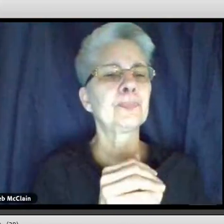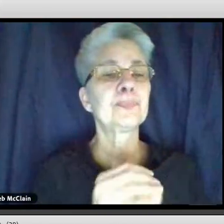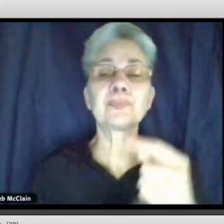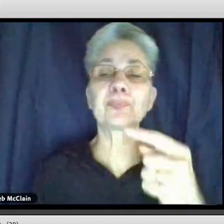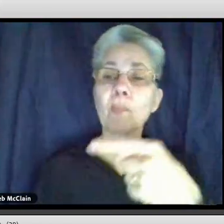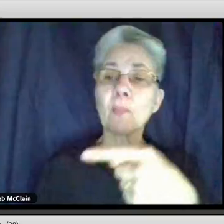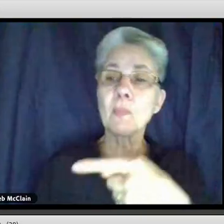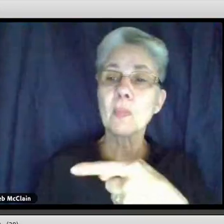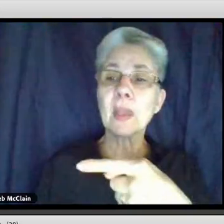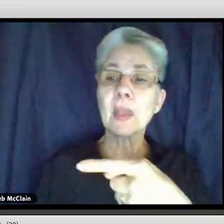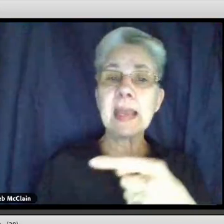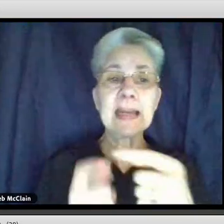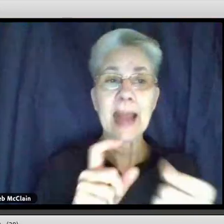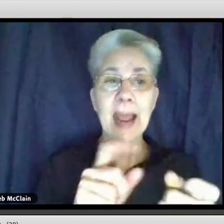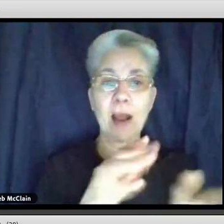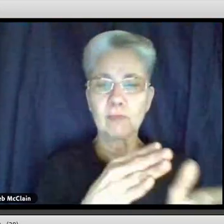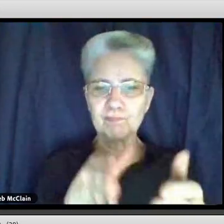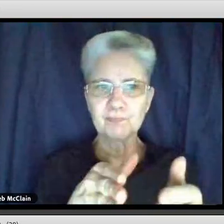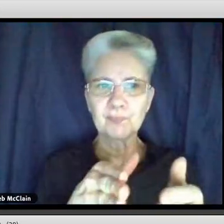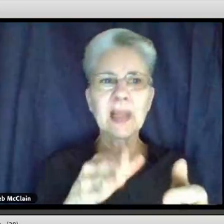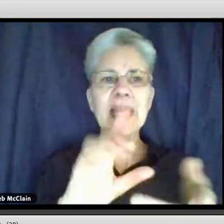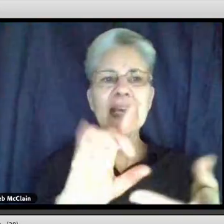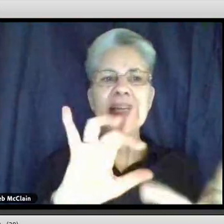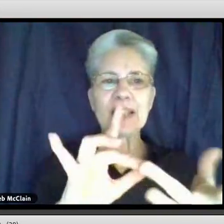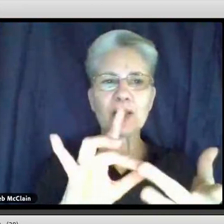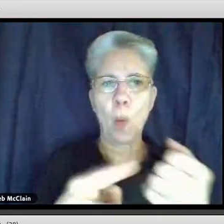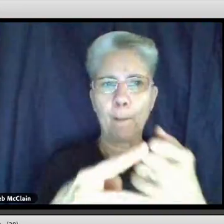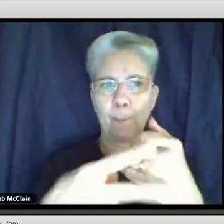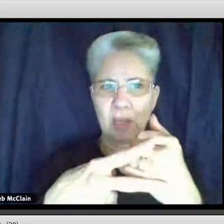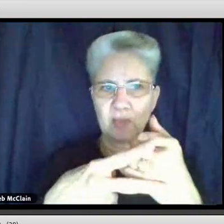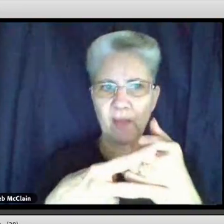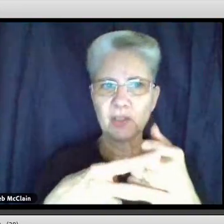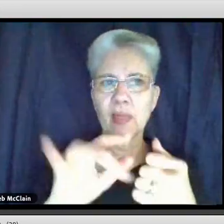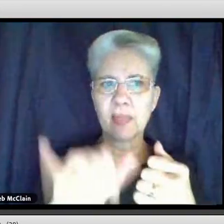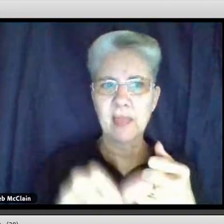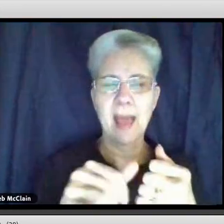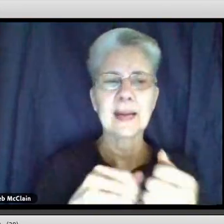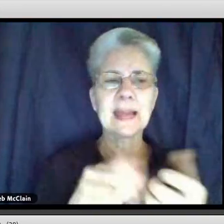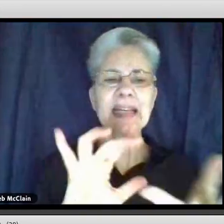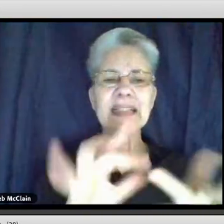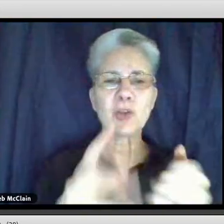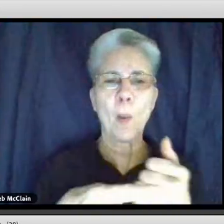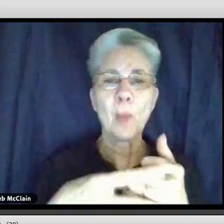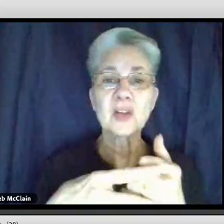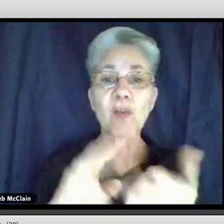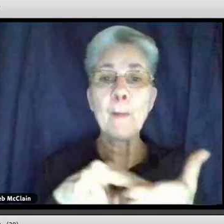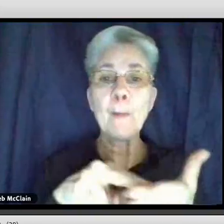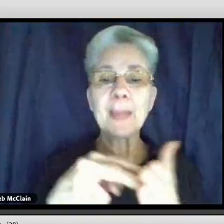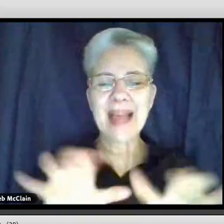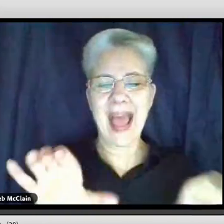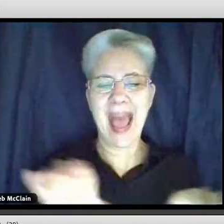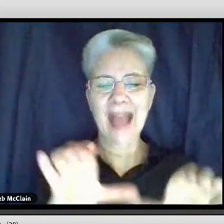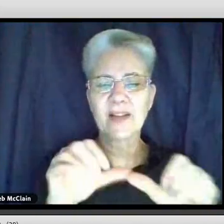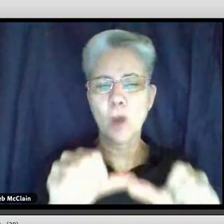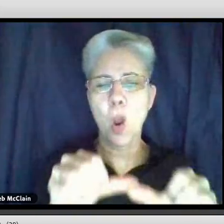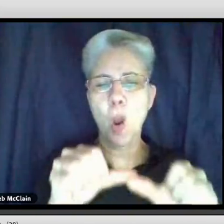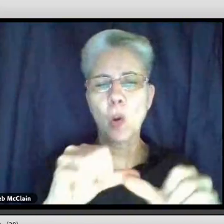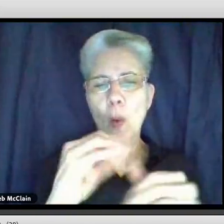So we're going to switch gears over to digital preservation now. Digital preservation is an active,